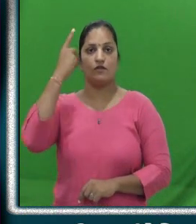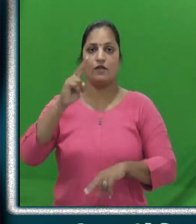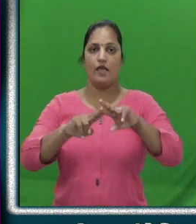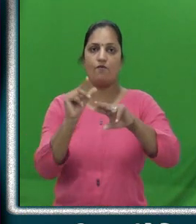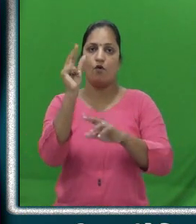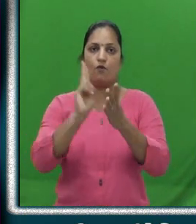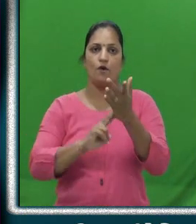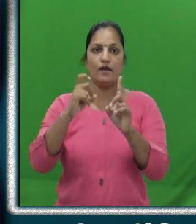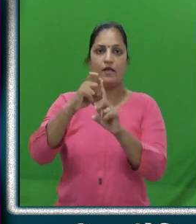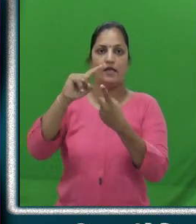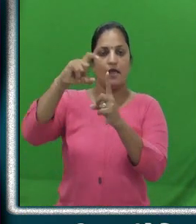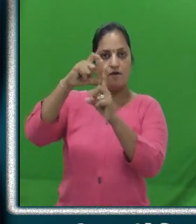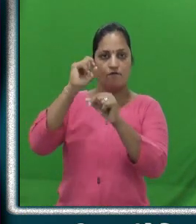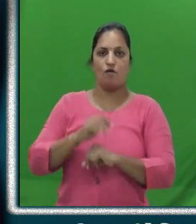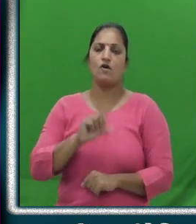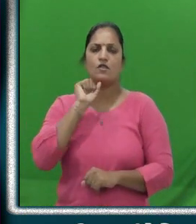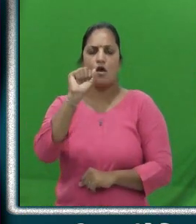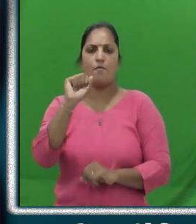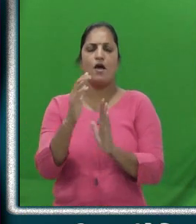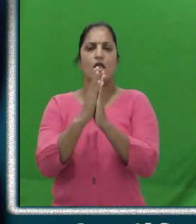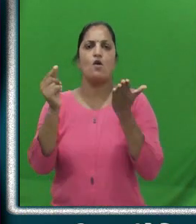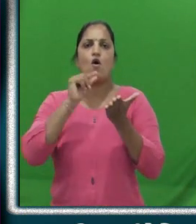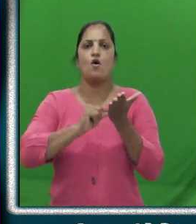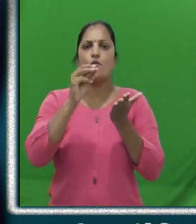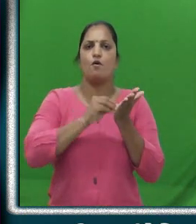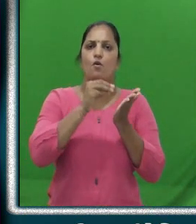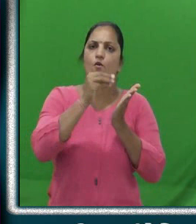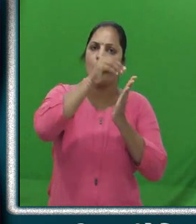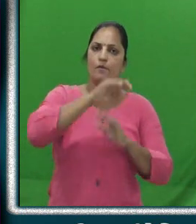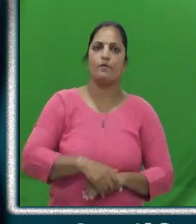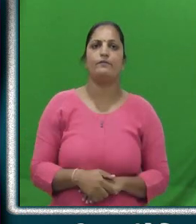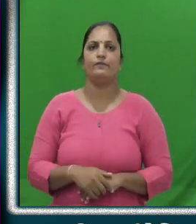First, you also write down in your notebook,